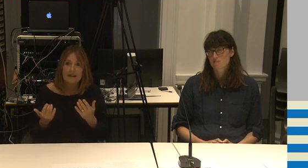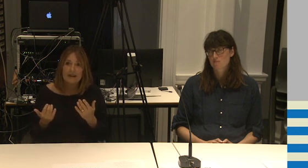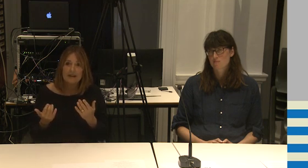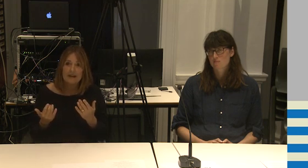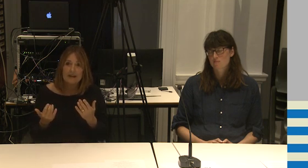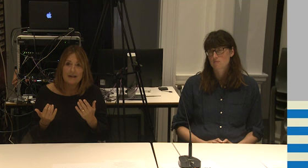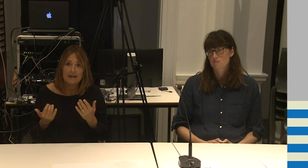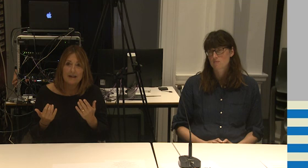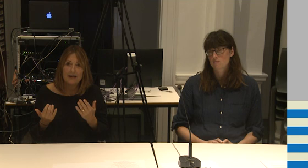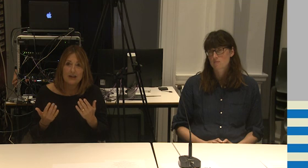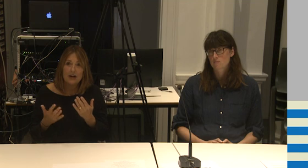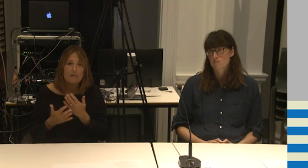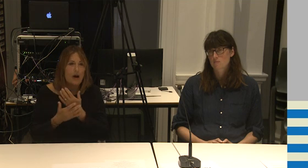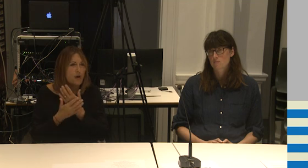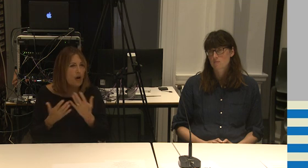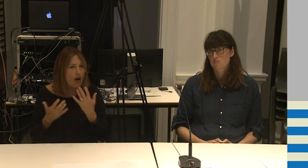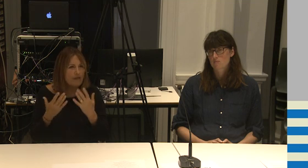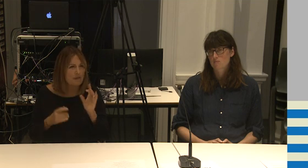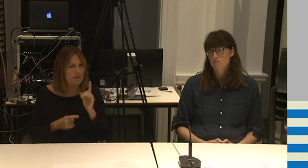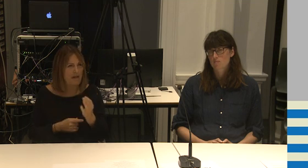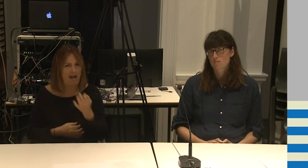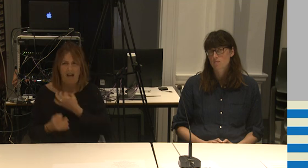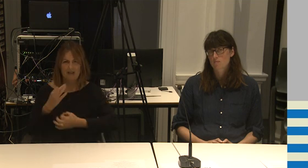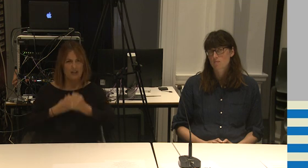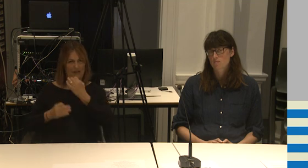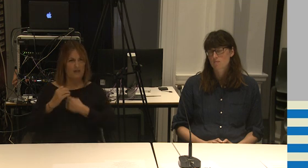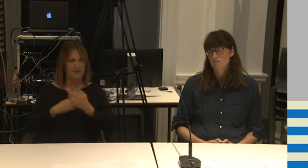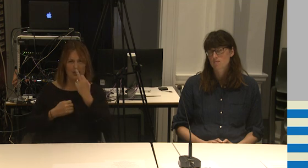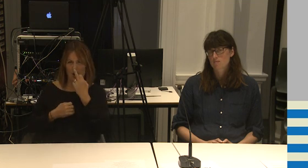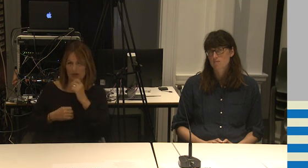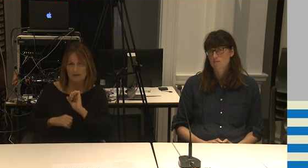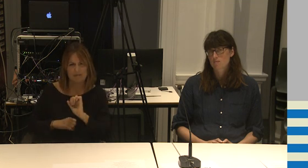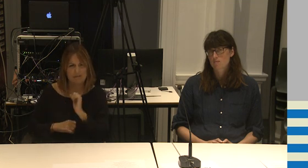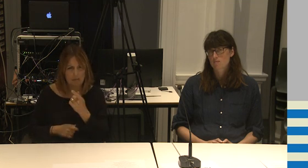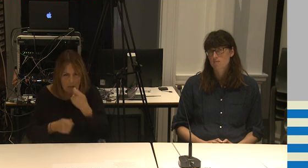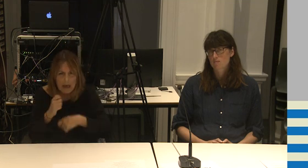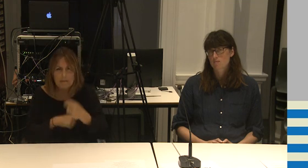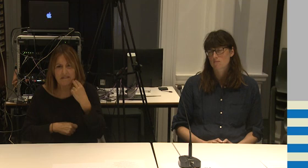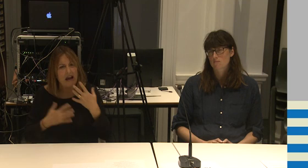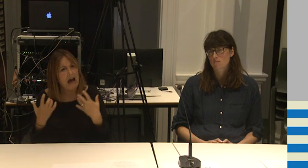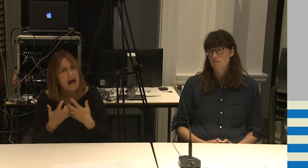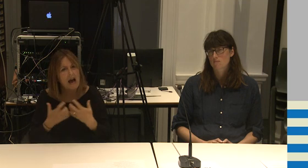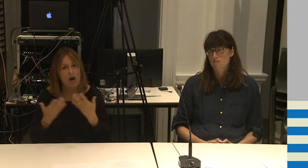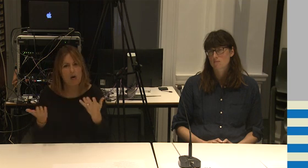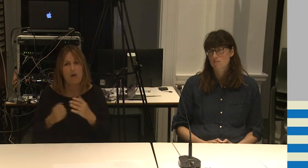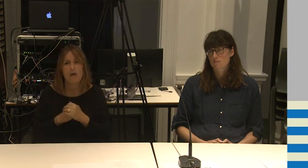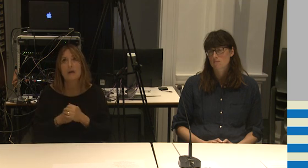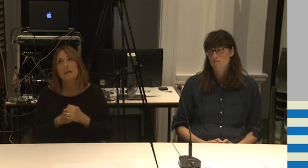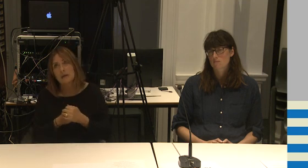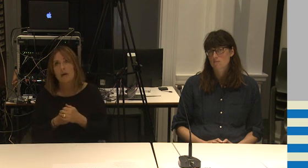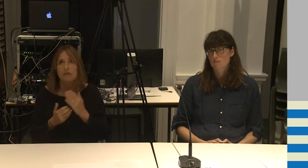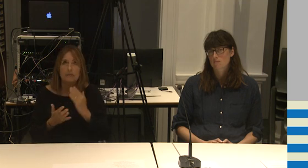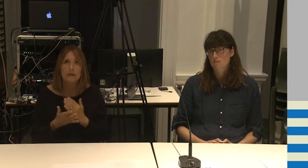ask quite prurient, intrusive, nosy questions about, oh, how did you become deaf in the first place? And so I've been